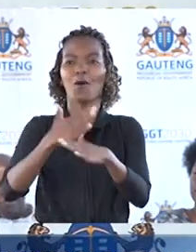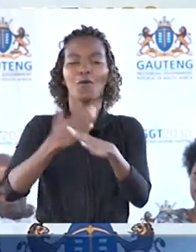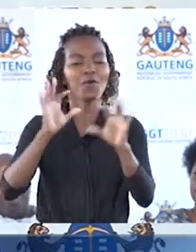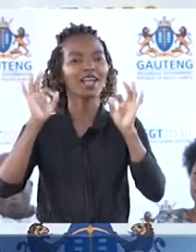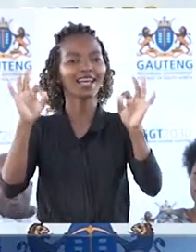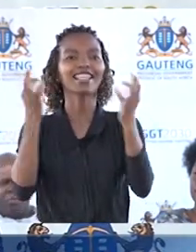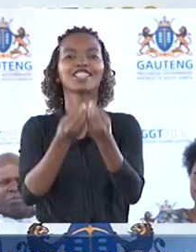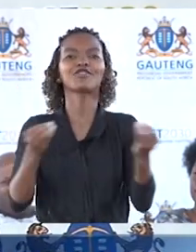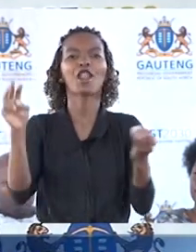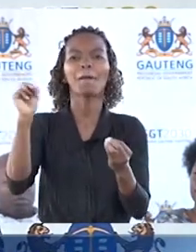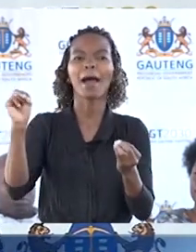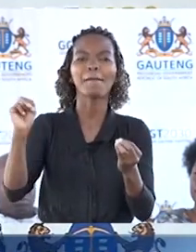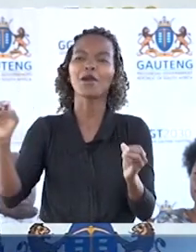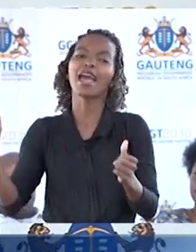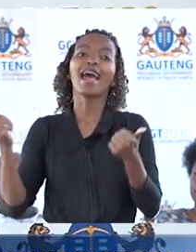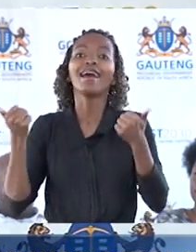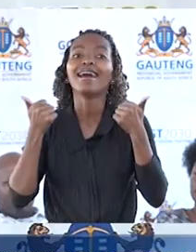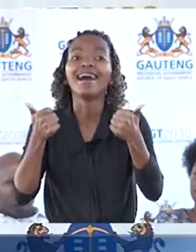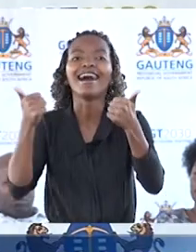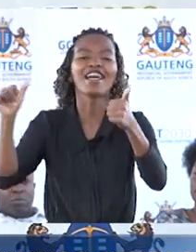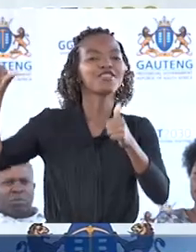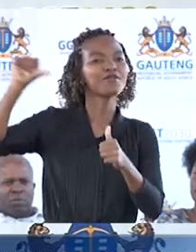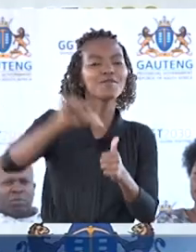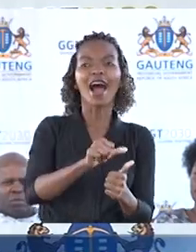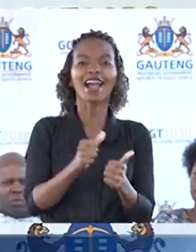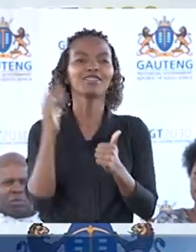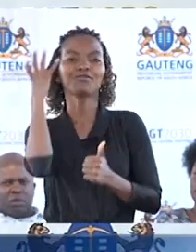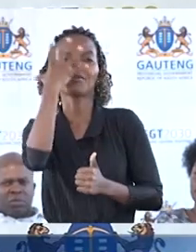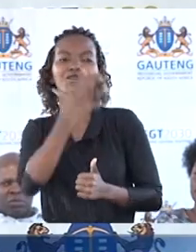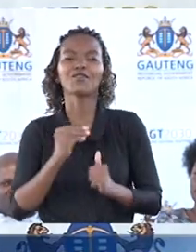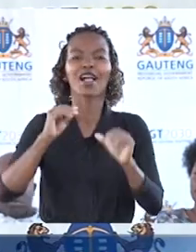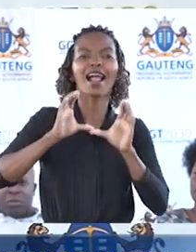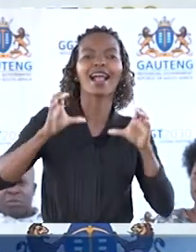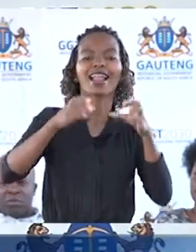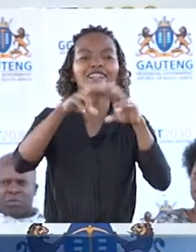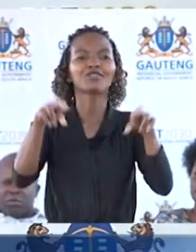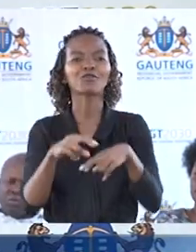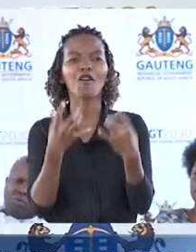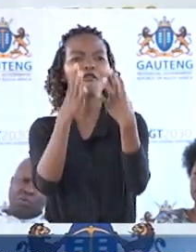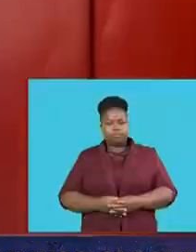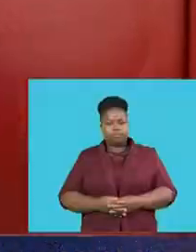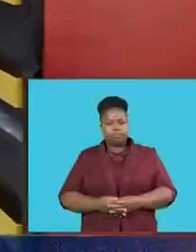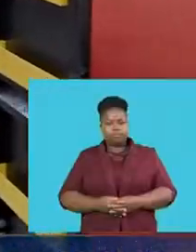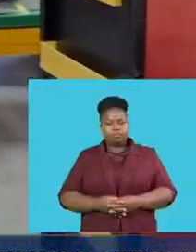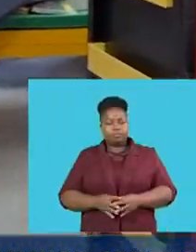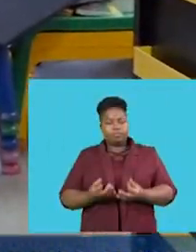of Mayibuye are now inside beautiful classroom with free Wi-Fi,